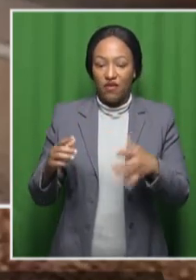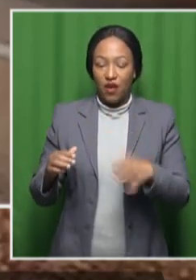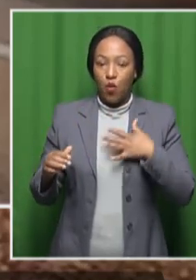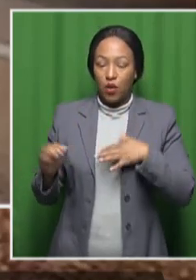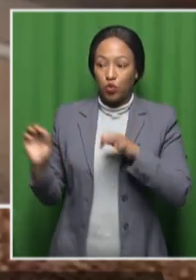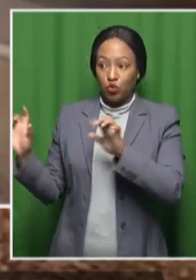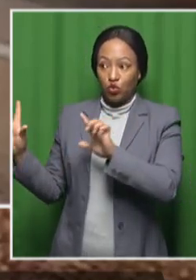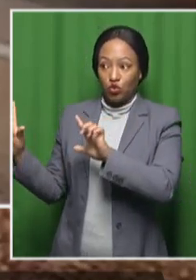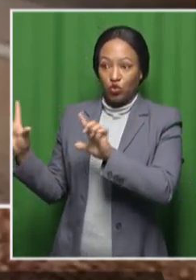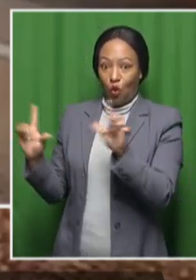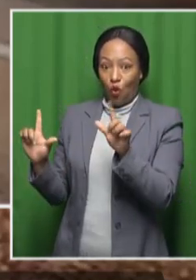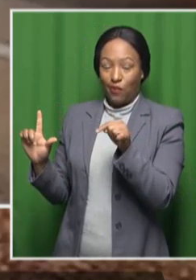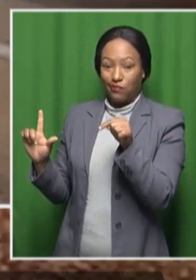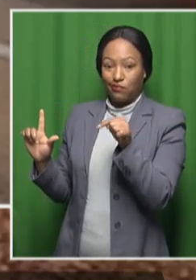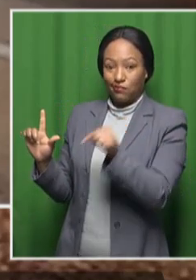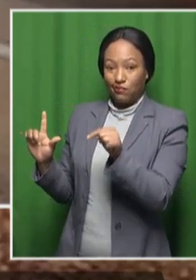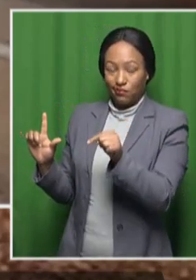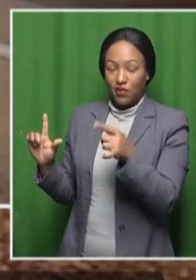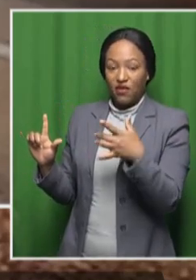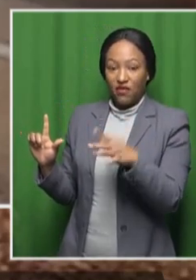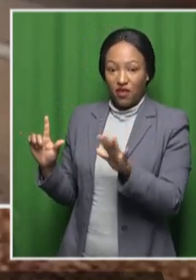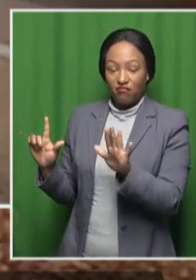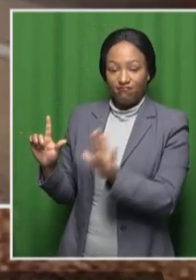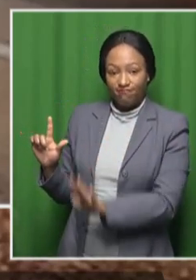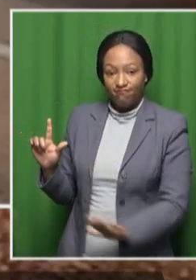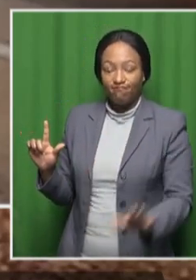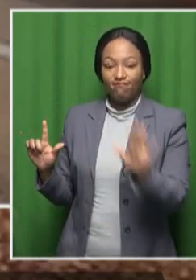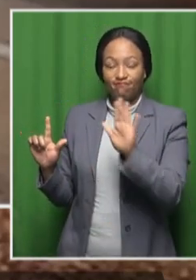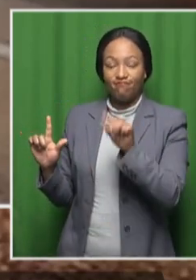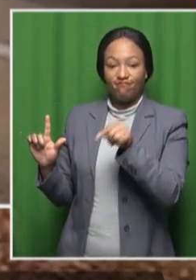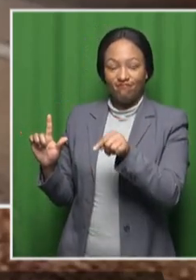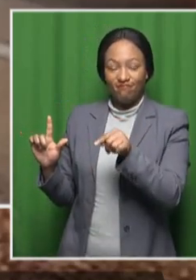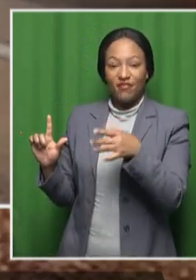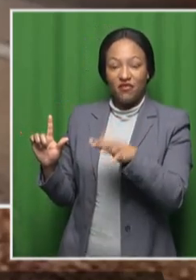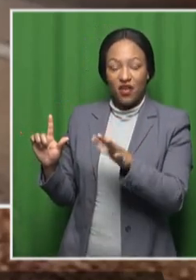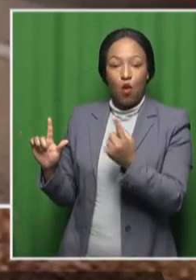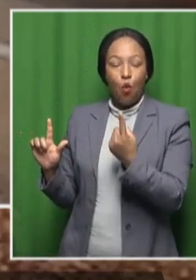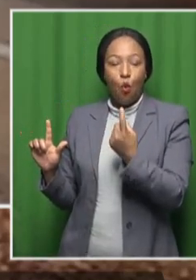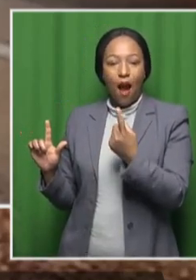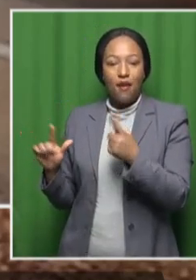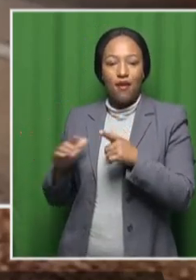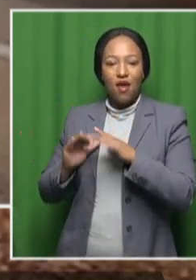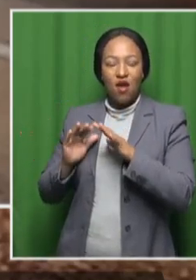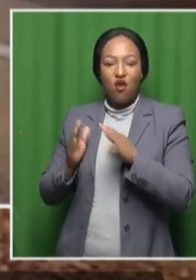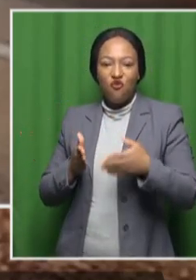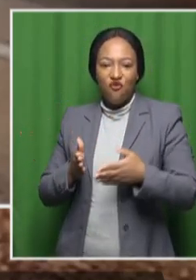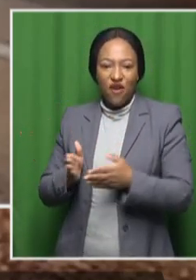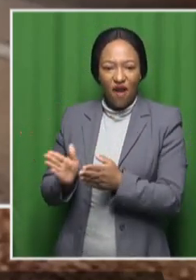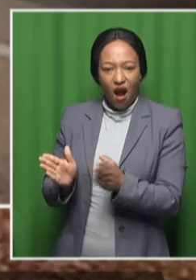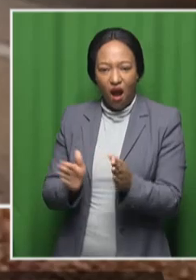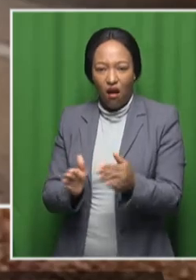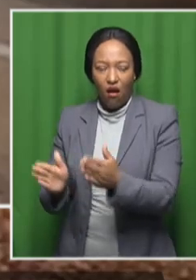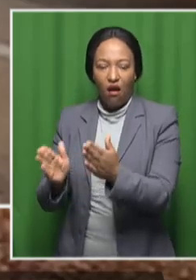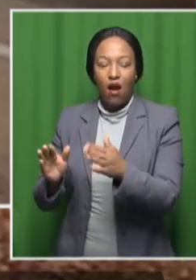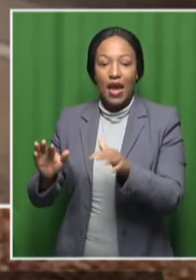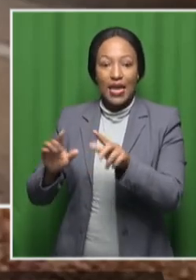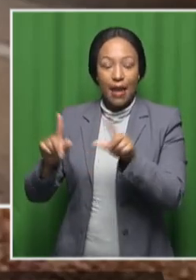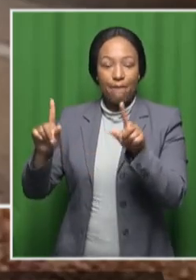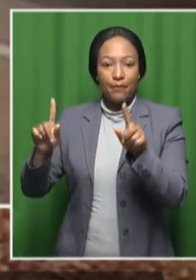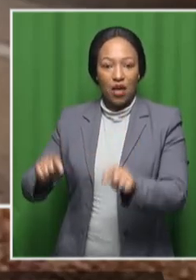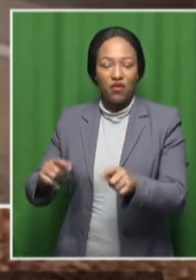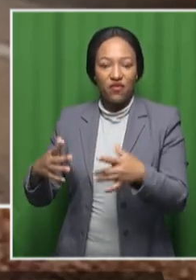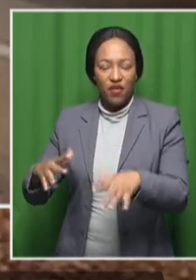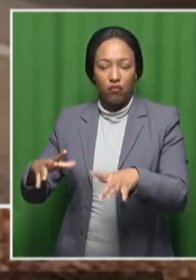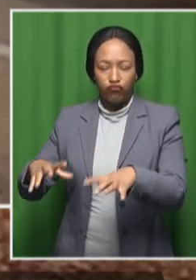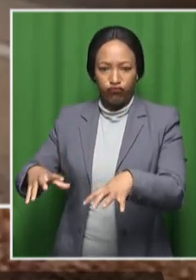River through the Observatory, Mowbray, Rondebosch area, just one of the rivers in the Cape Town metropole that is swollen and in